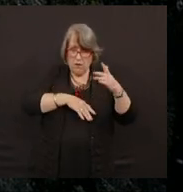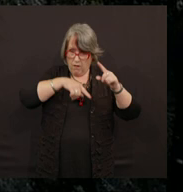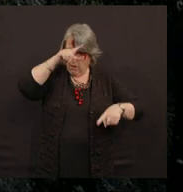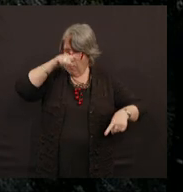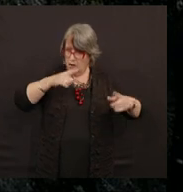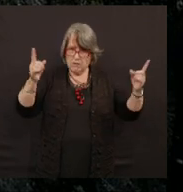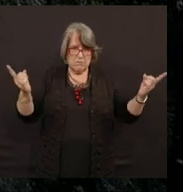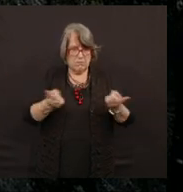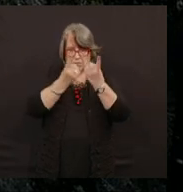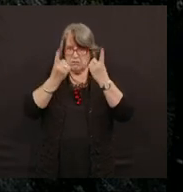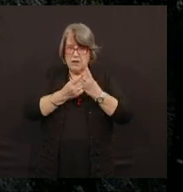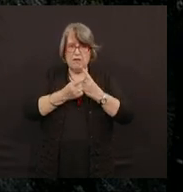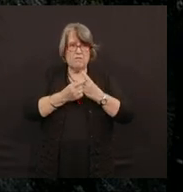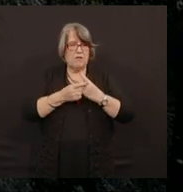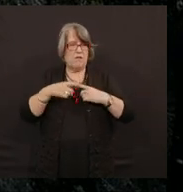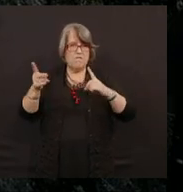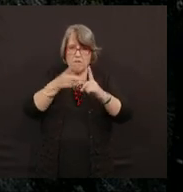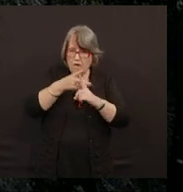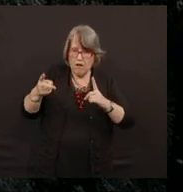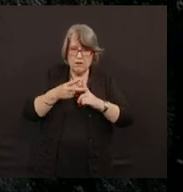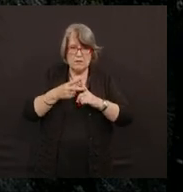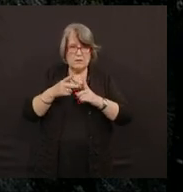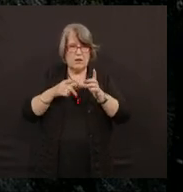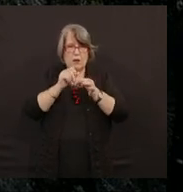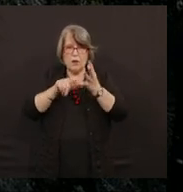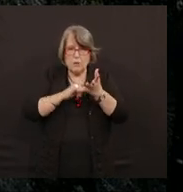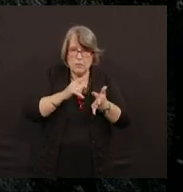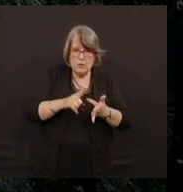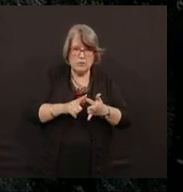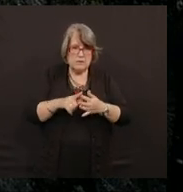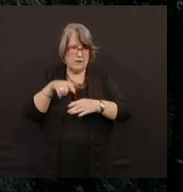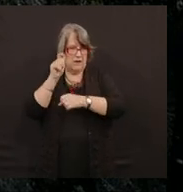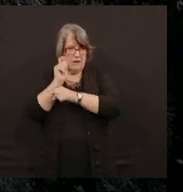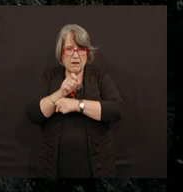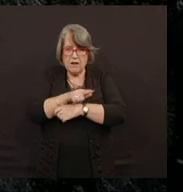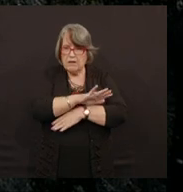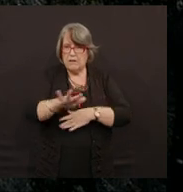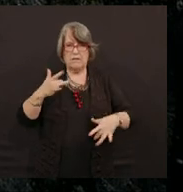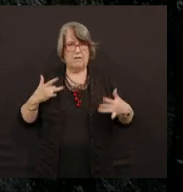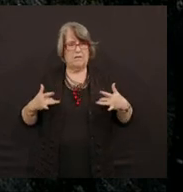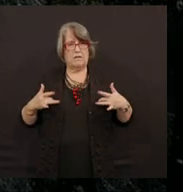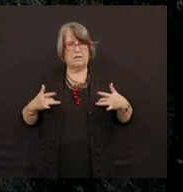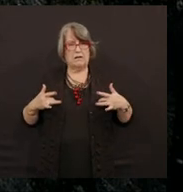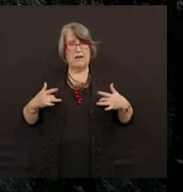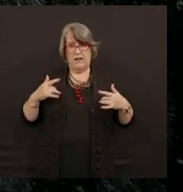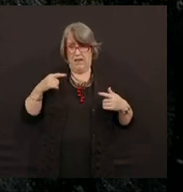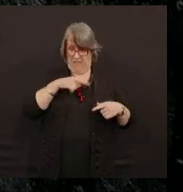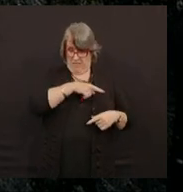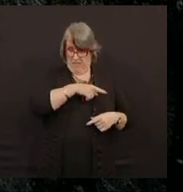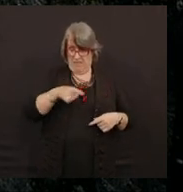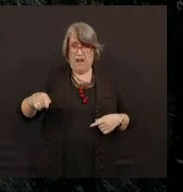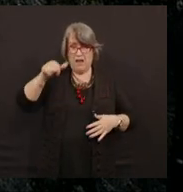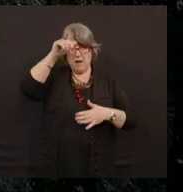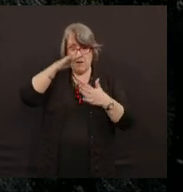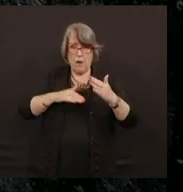of violence, abuse, neglect in their lives. People, as we've just talked about, have experienced very